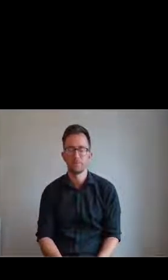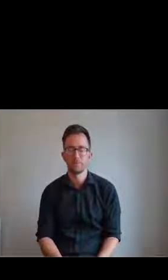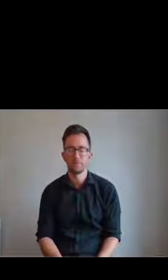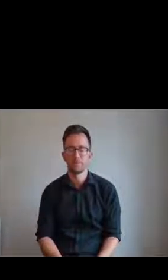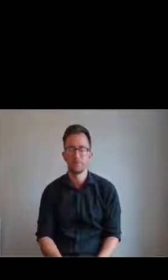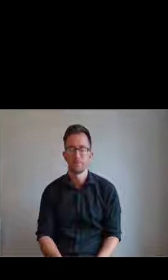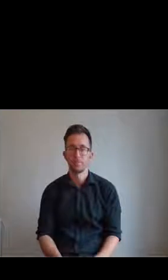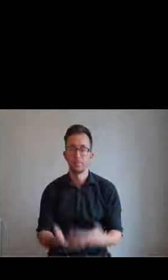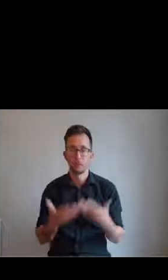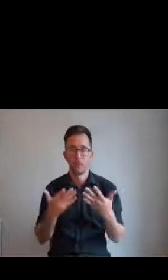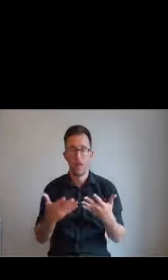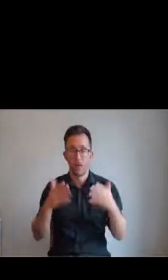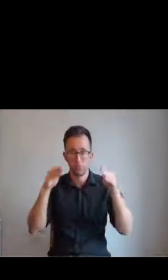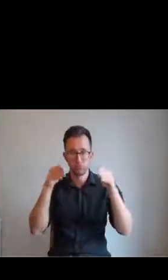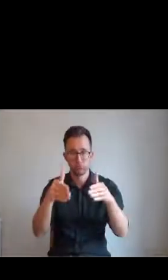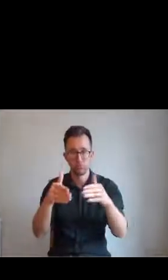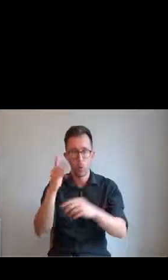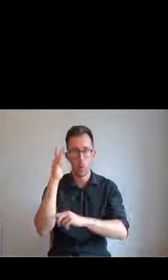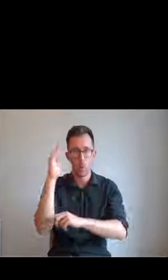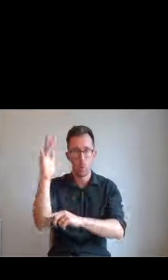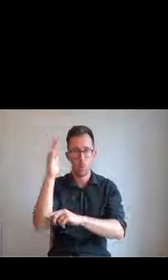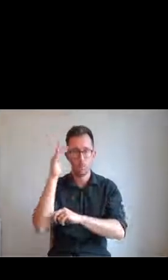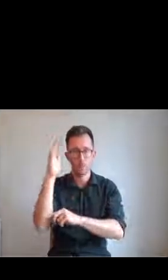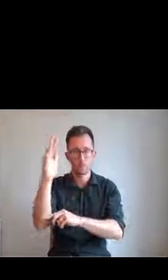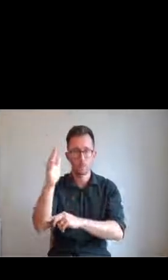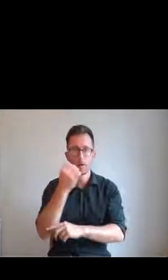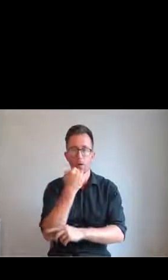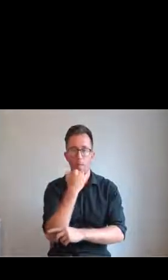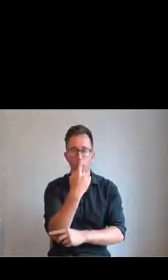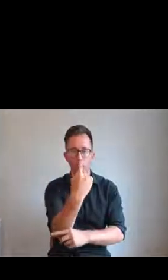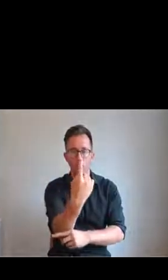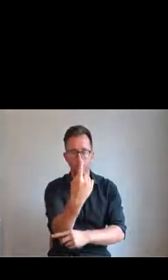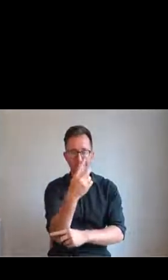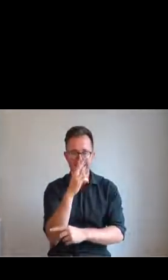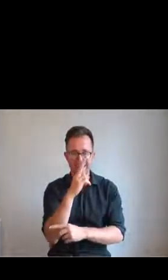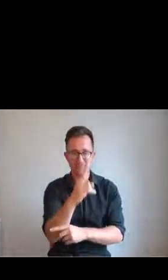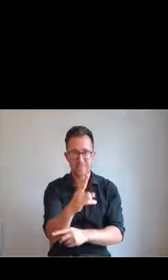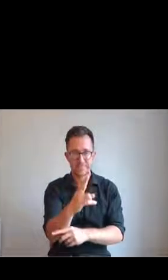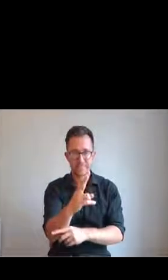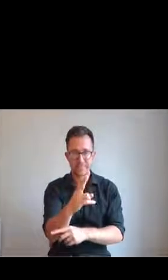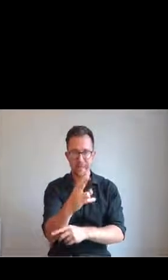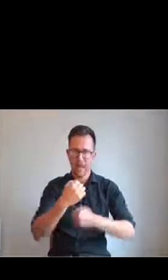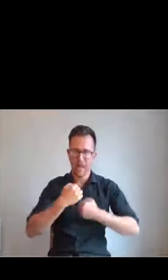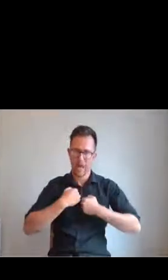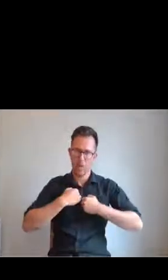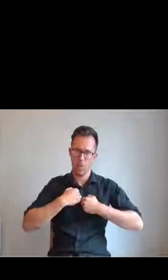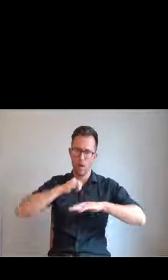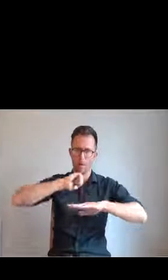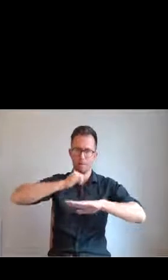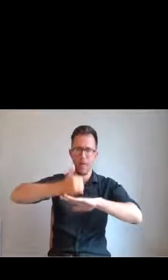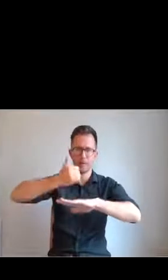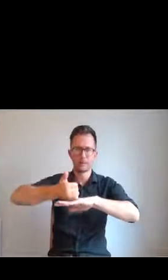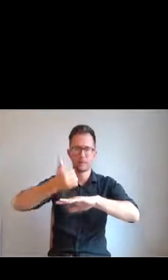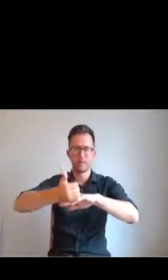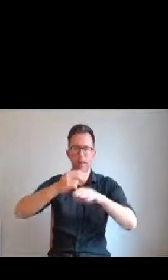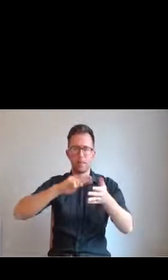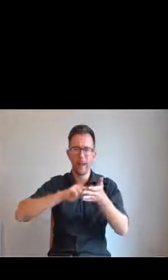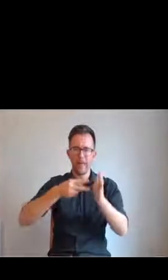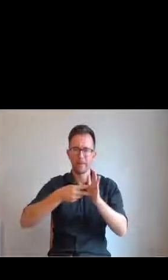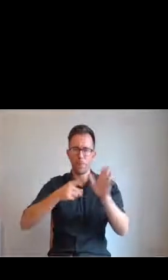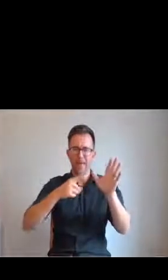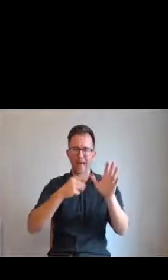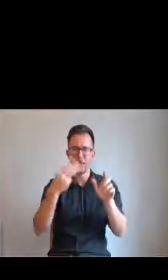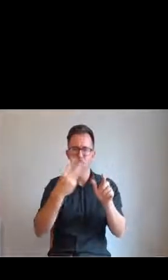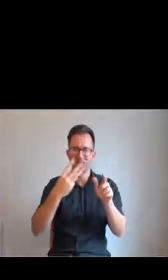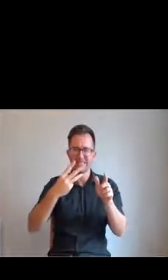Moving now to woodlands, shown as number 1 on this image. As part of our planting proposals at the A13 junction, we've